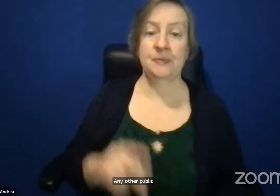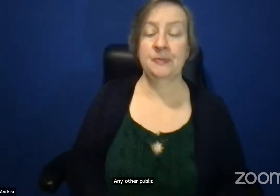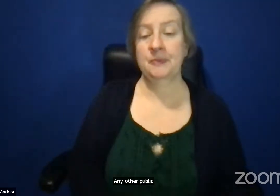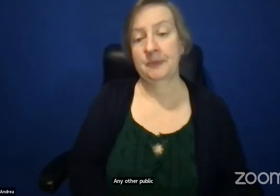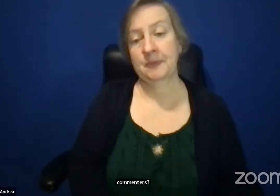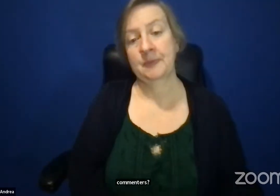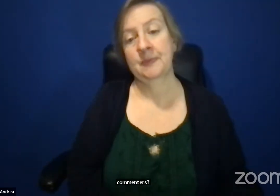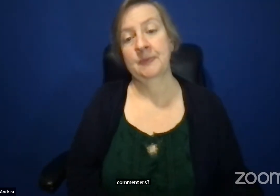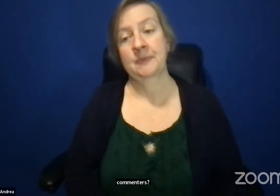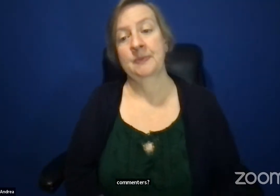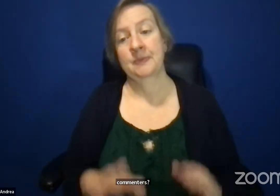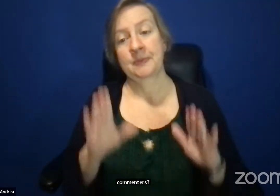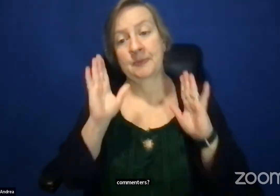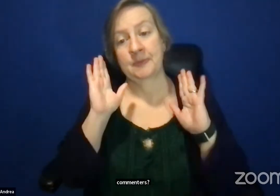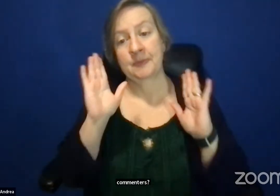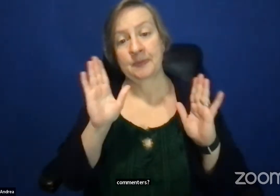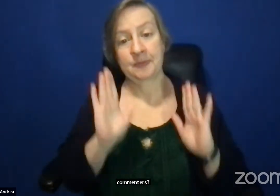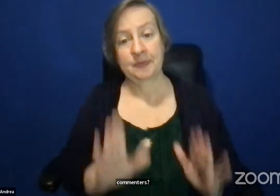Great.